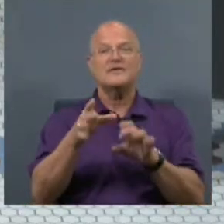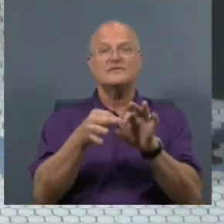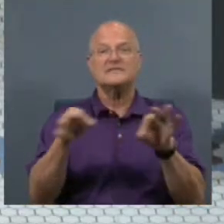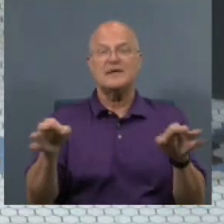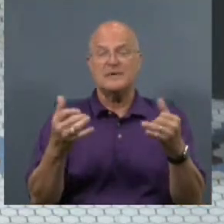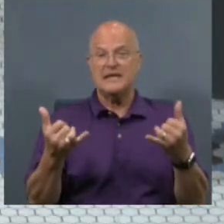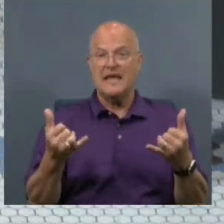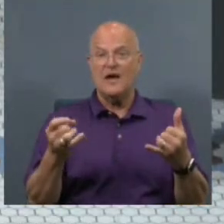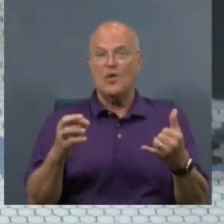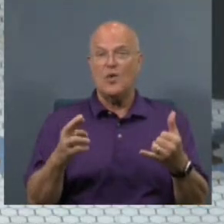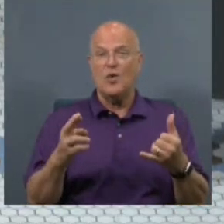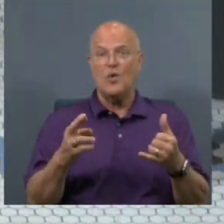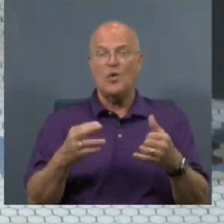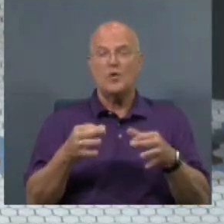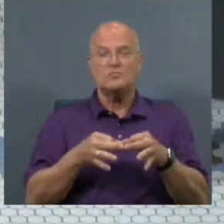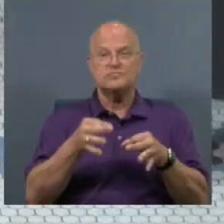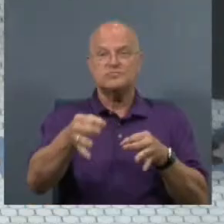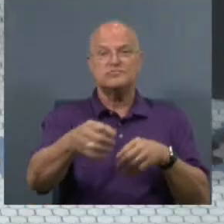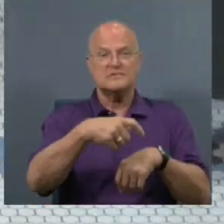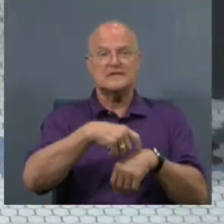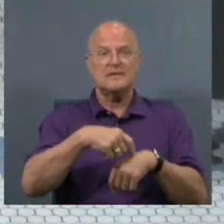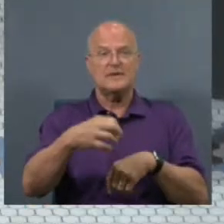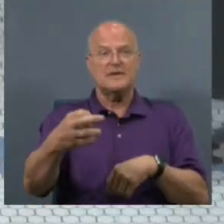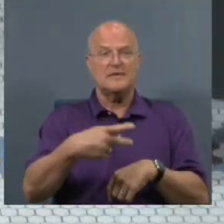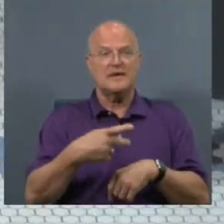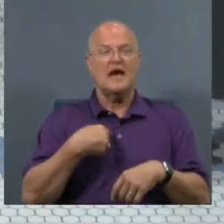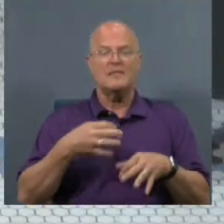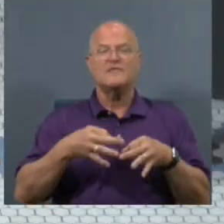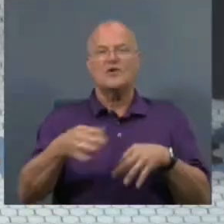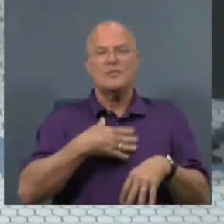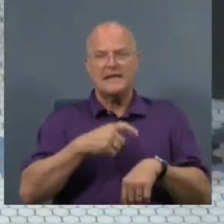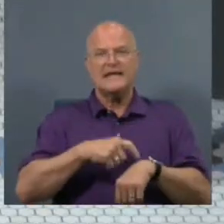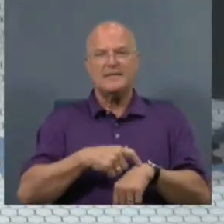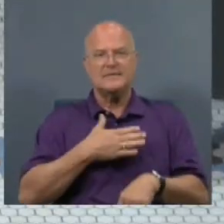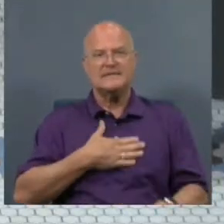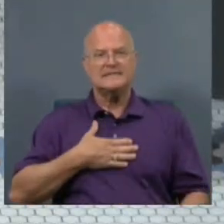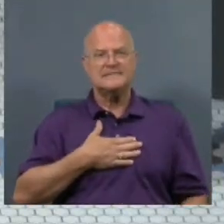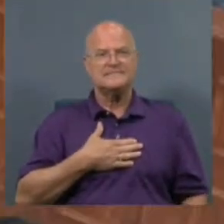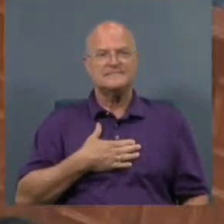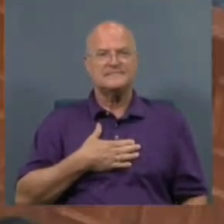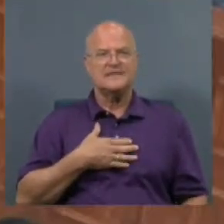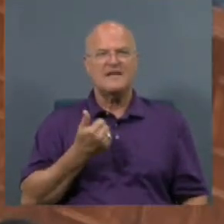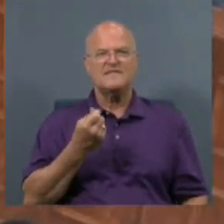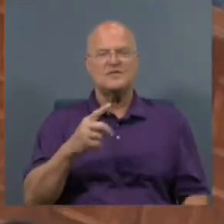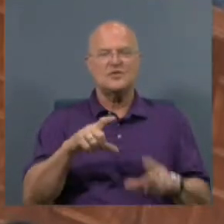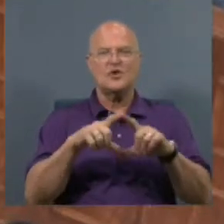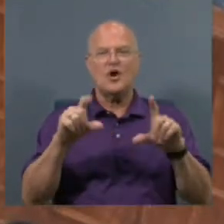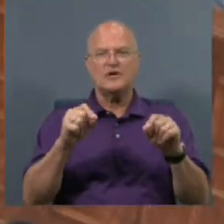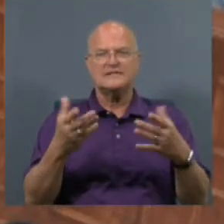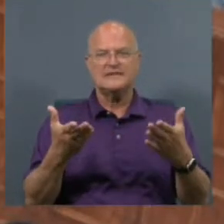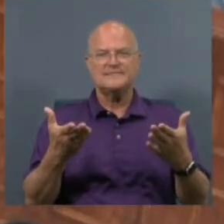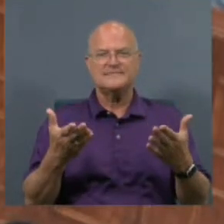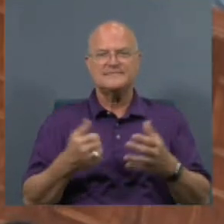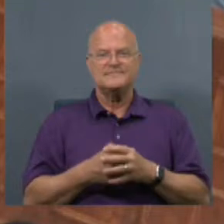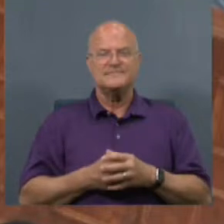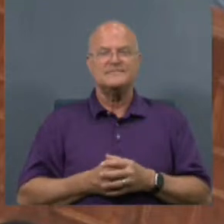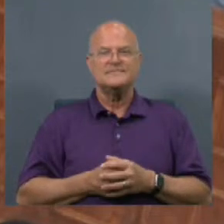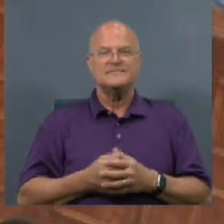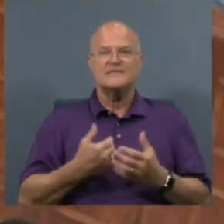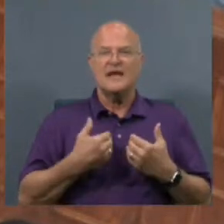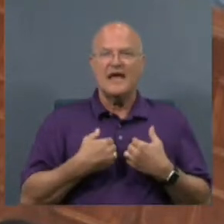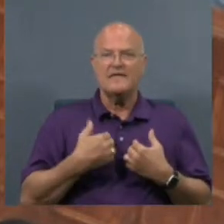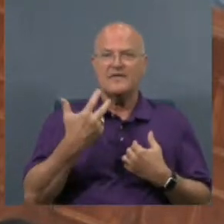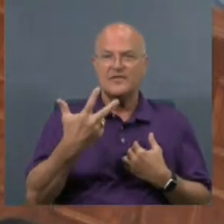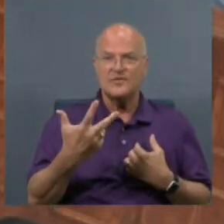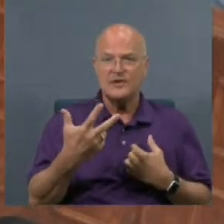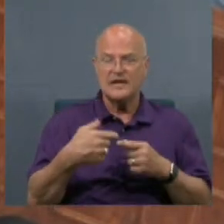statement now, or would you like to defer your time and come back? If I may defer my time. Sure. All right, we just have a few cards here. All right, we do have